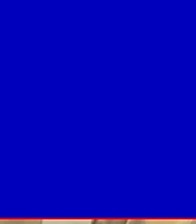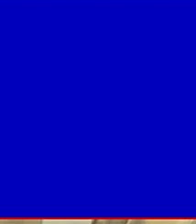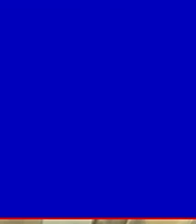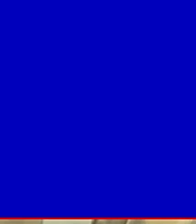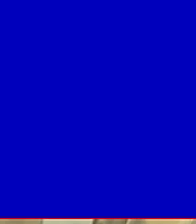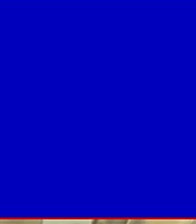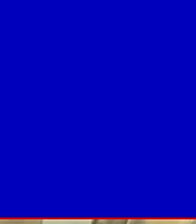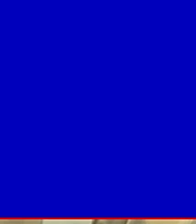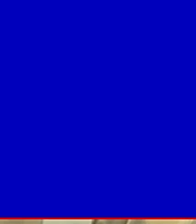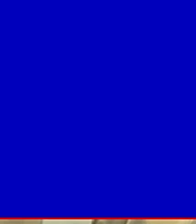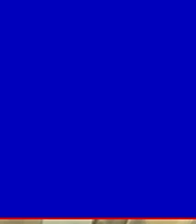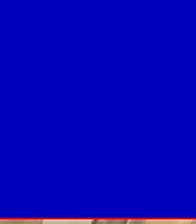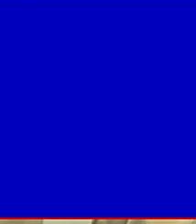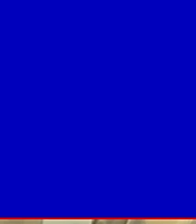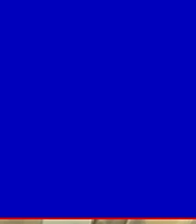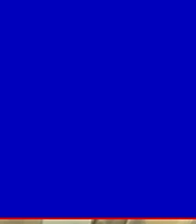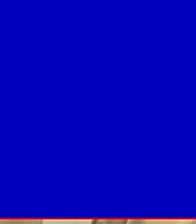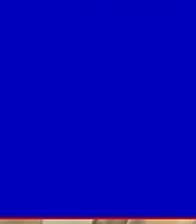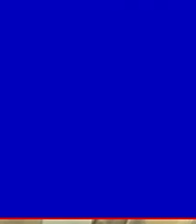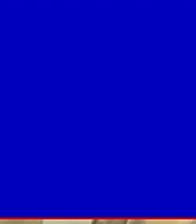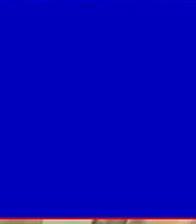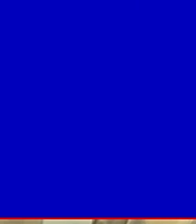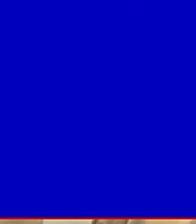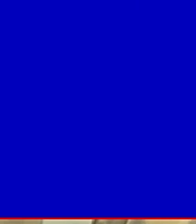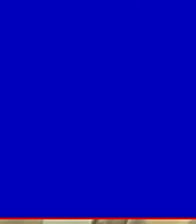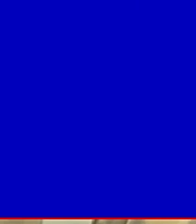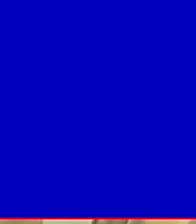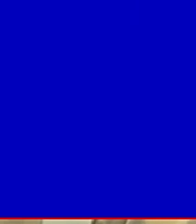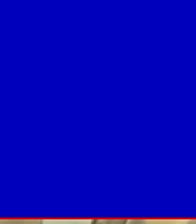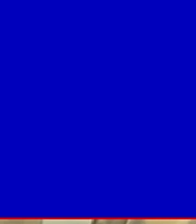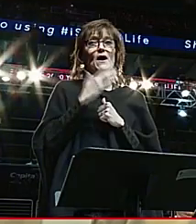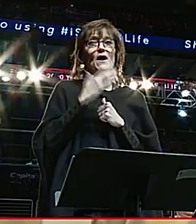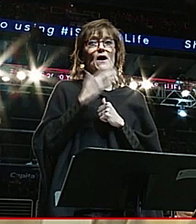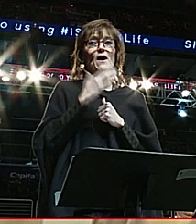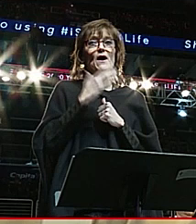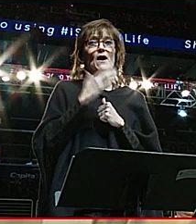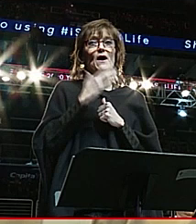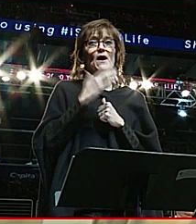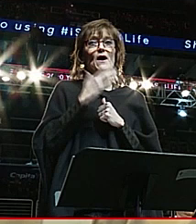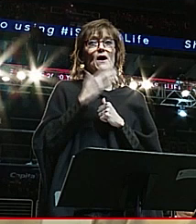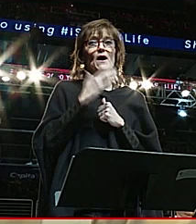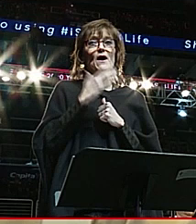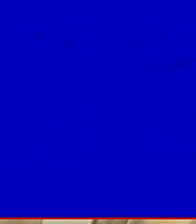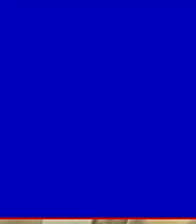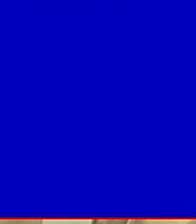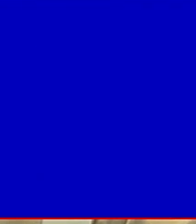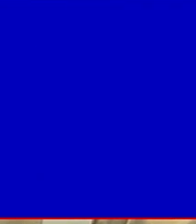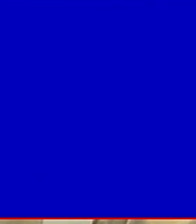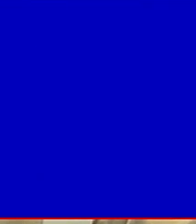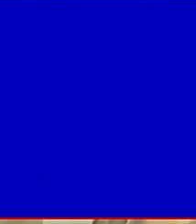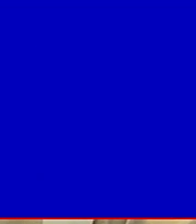maybe a better career to welcome one more child. The Lord will never,